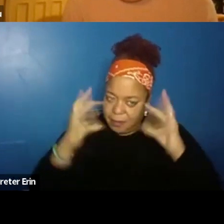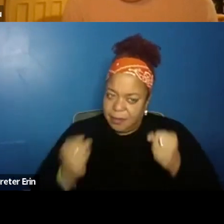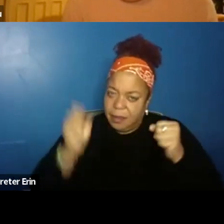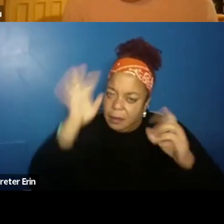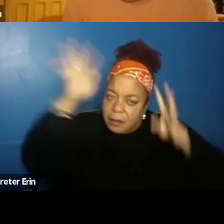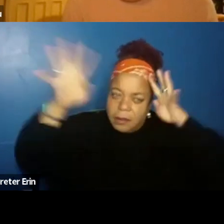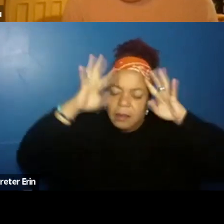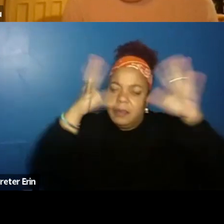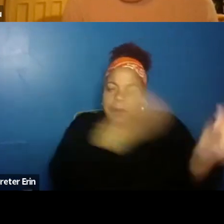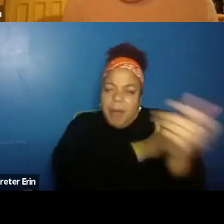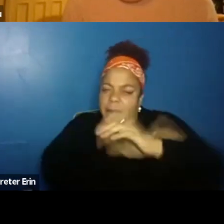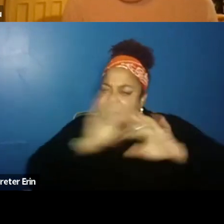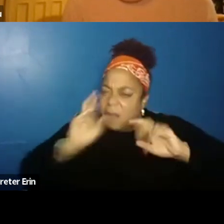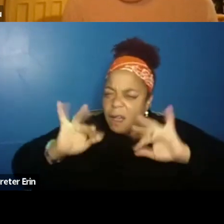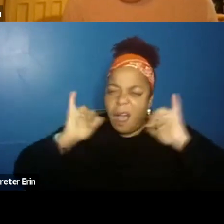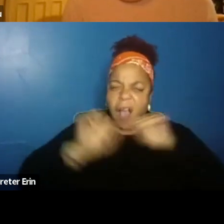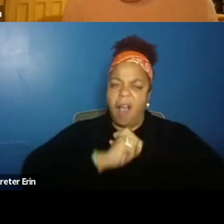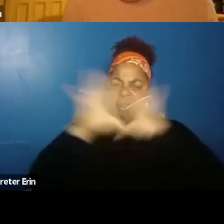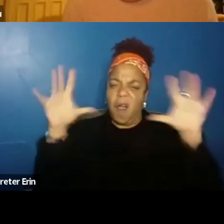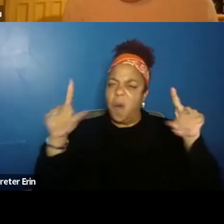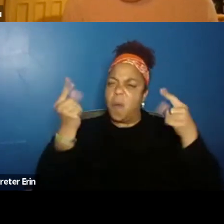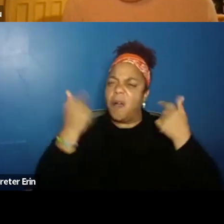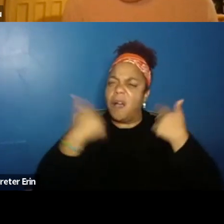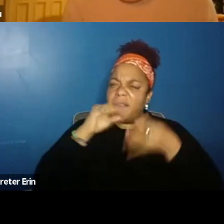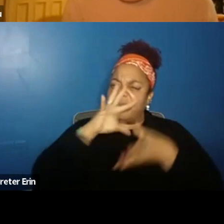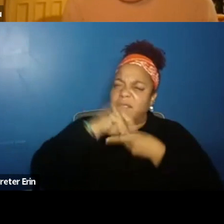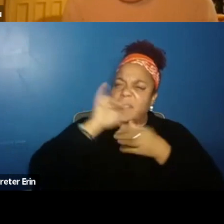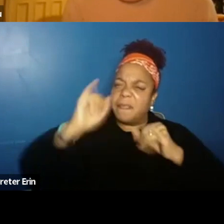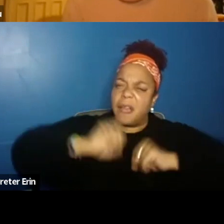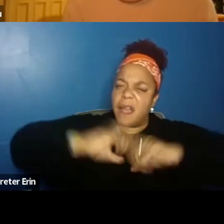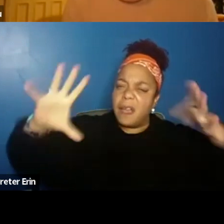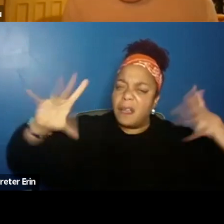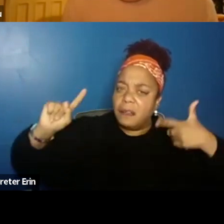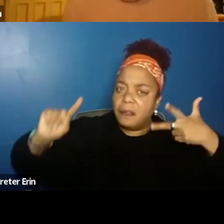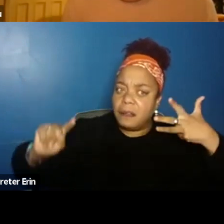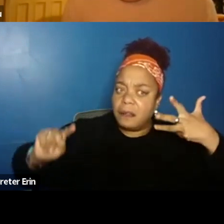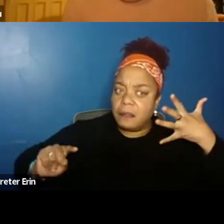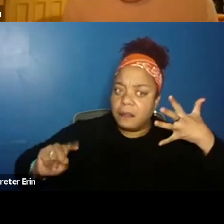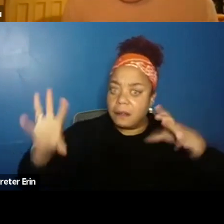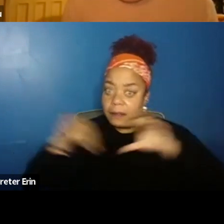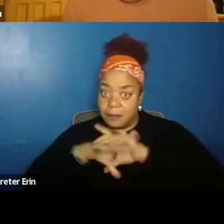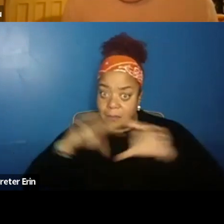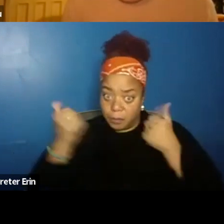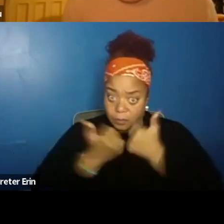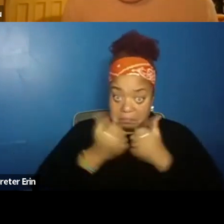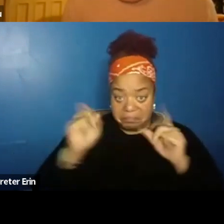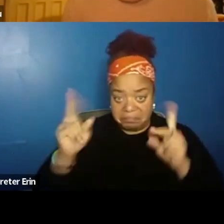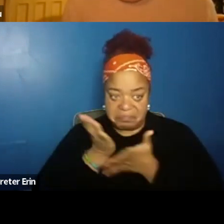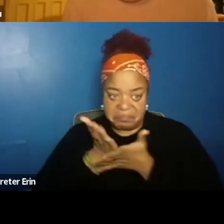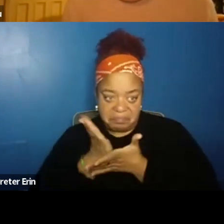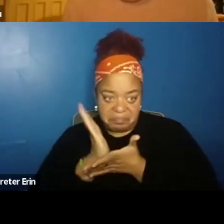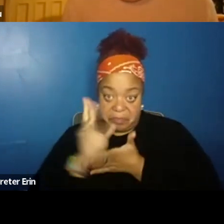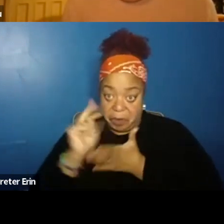like, we're playing this inside outside game. Cool, cool, cool. I'm going to write the notes as sparsely as possible,